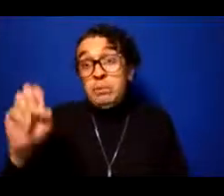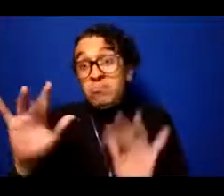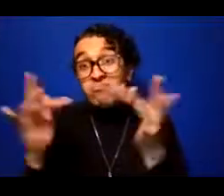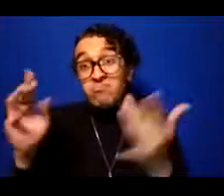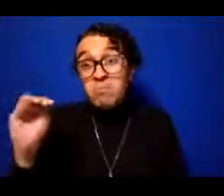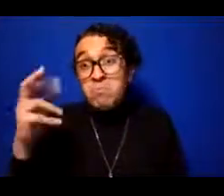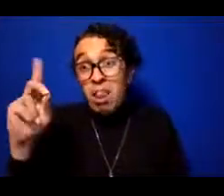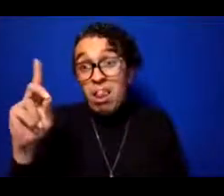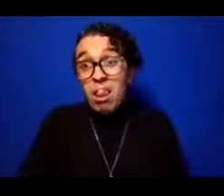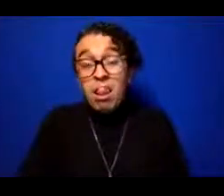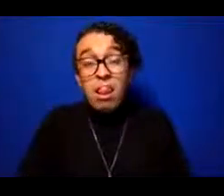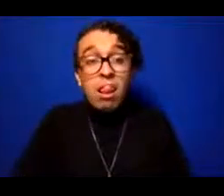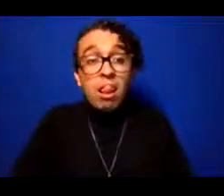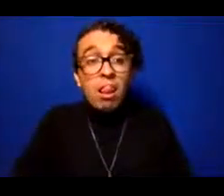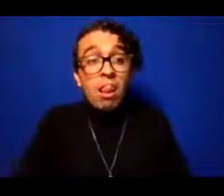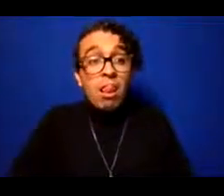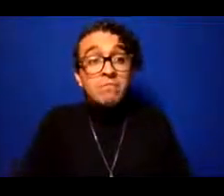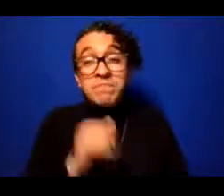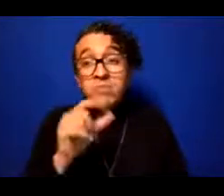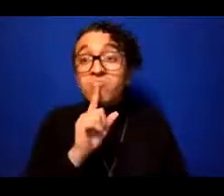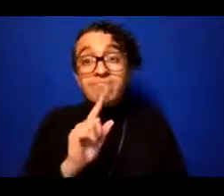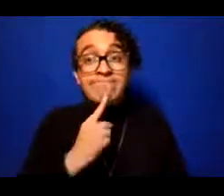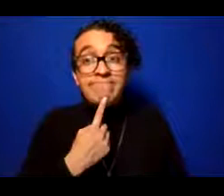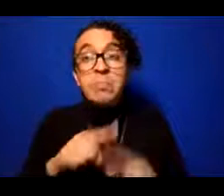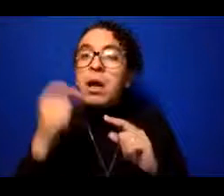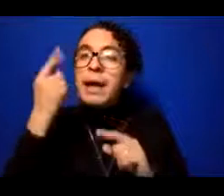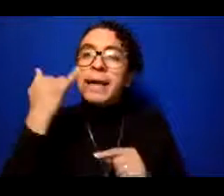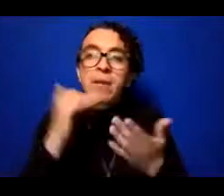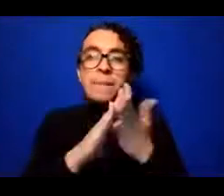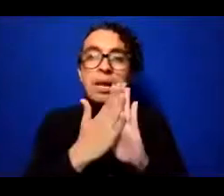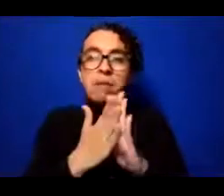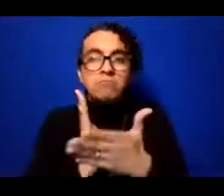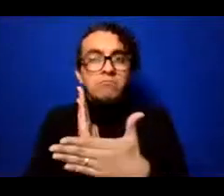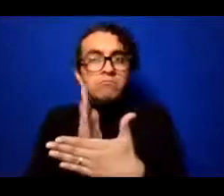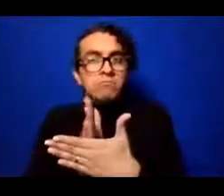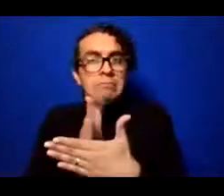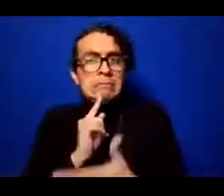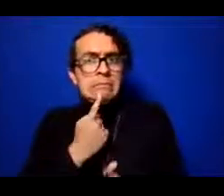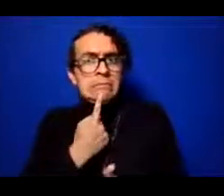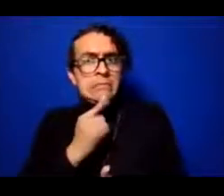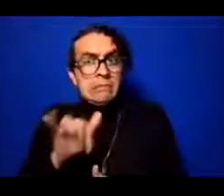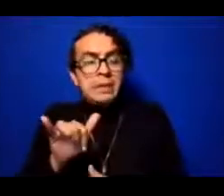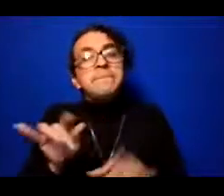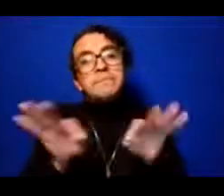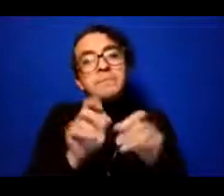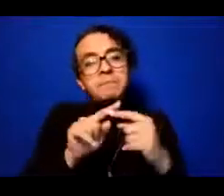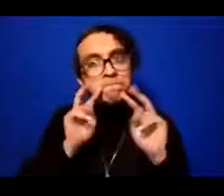occasionally mild in severity, but when it gets more to the moderate to severe, that's when you want to pay attention.